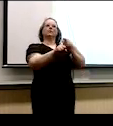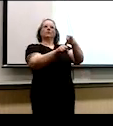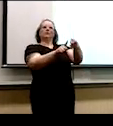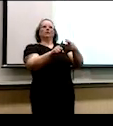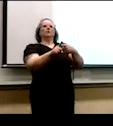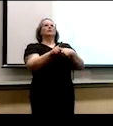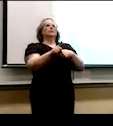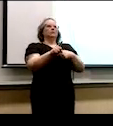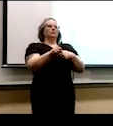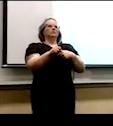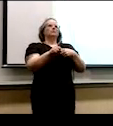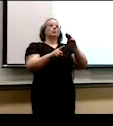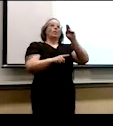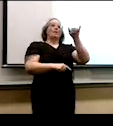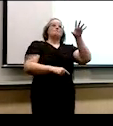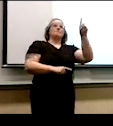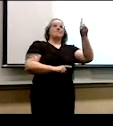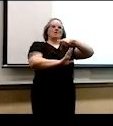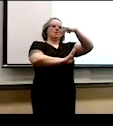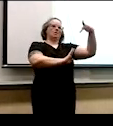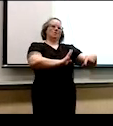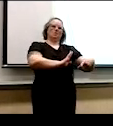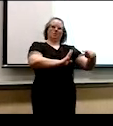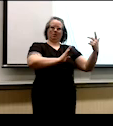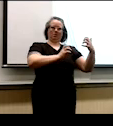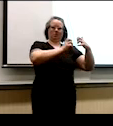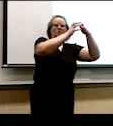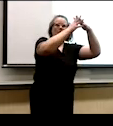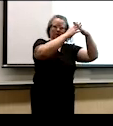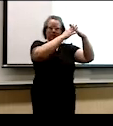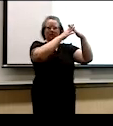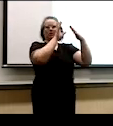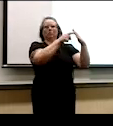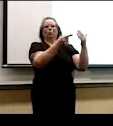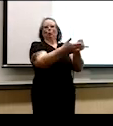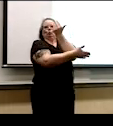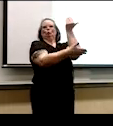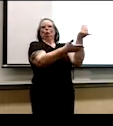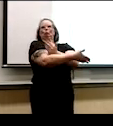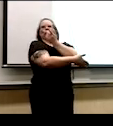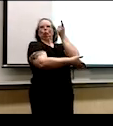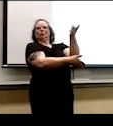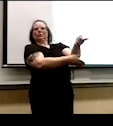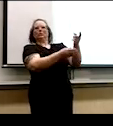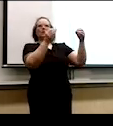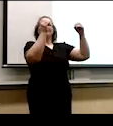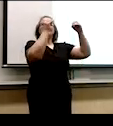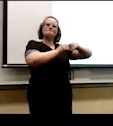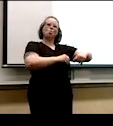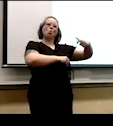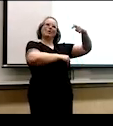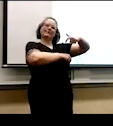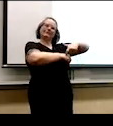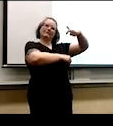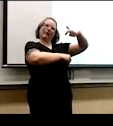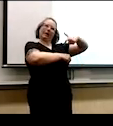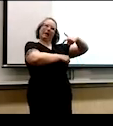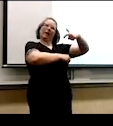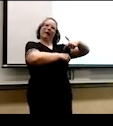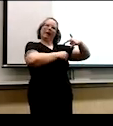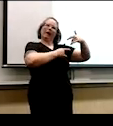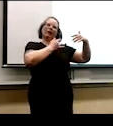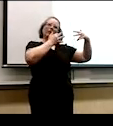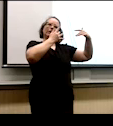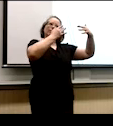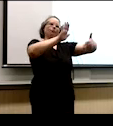me is that I would imagine a time where it wouldn't actually be diagnosis specific, but just the